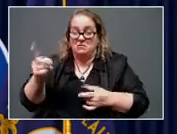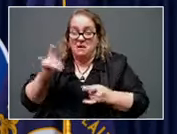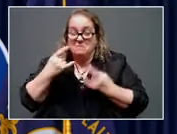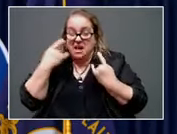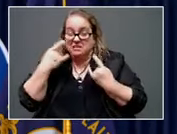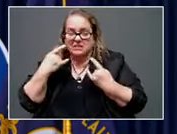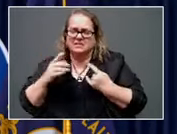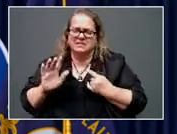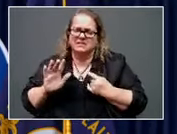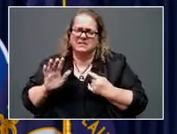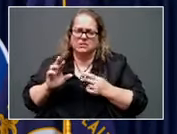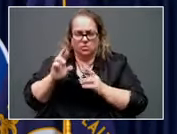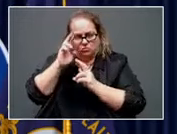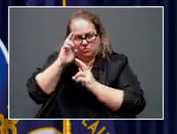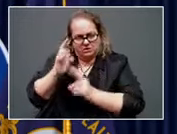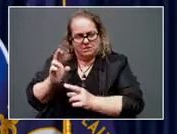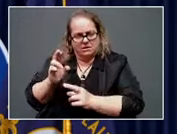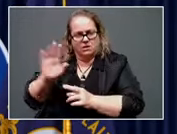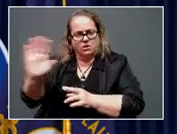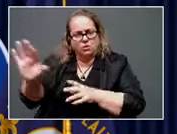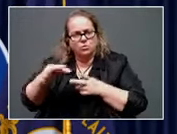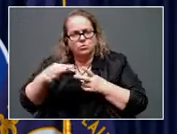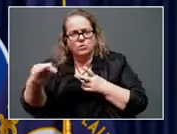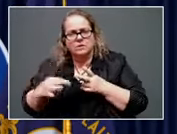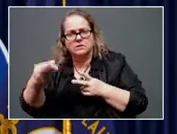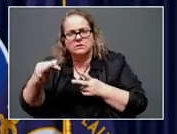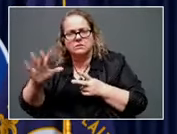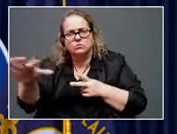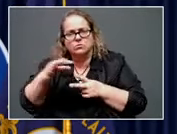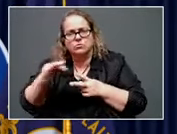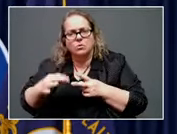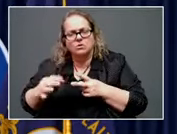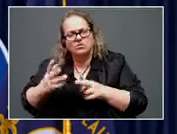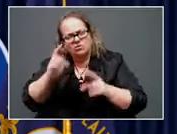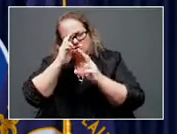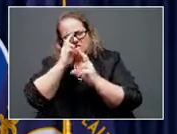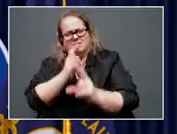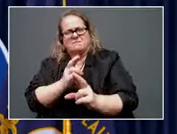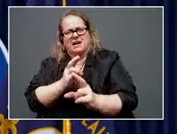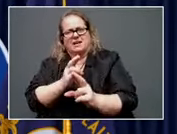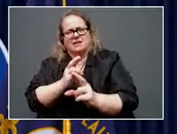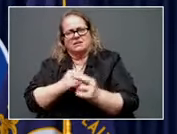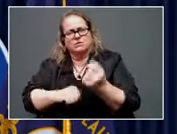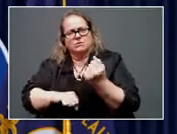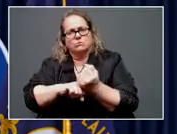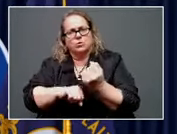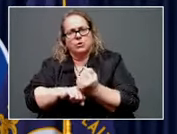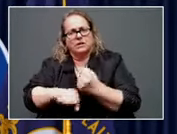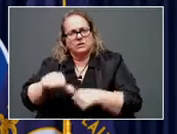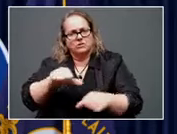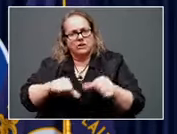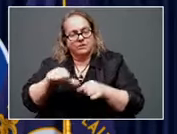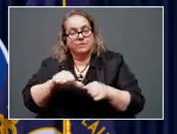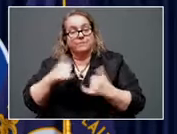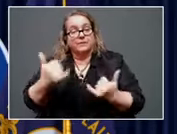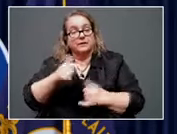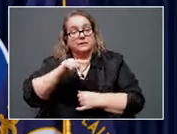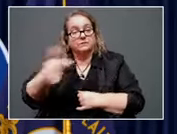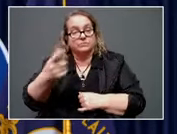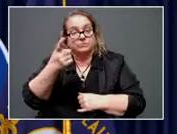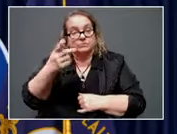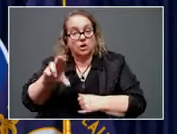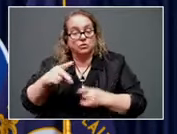choices. Let's make sure that we are respectful and supportive. I'm going to turn it over to Dr. Stack, who has a whole lot